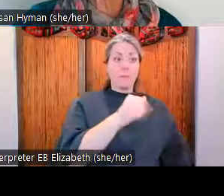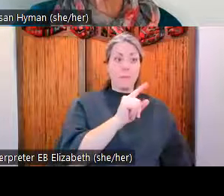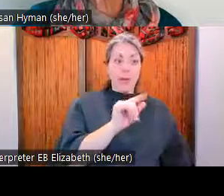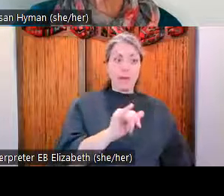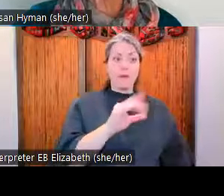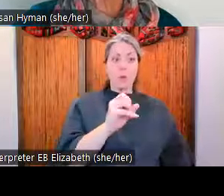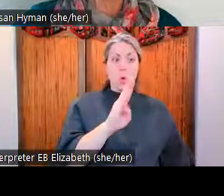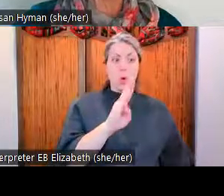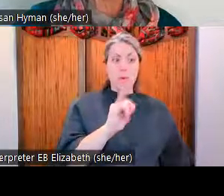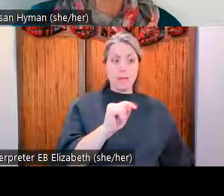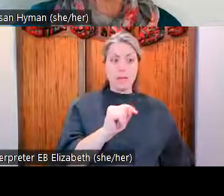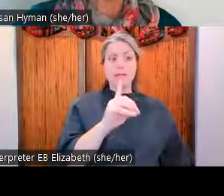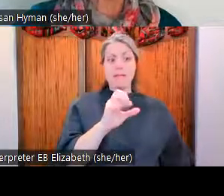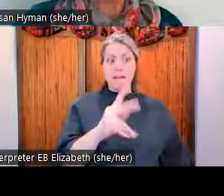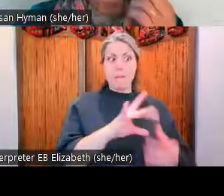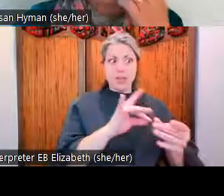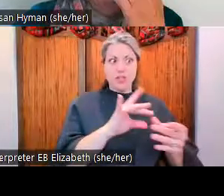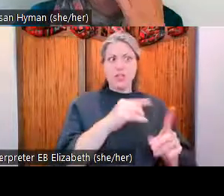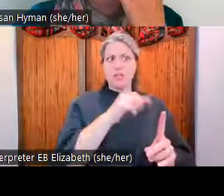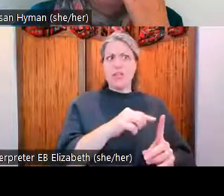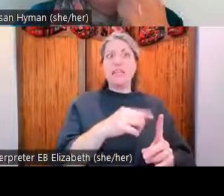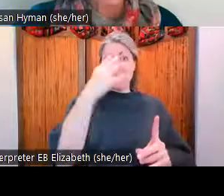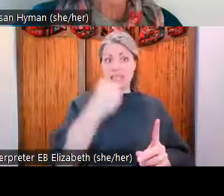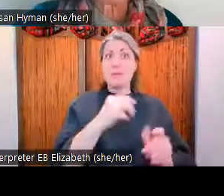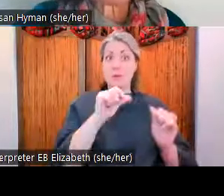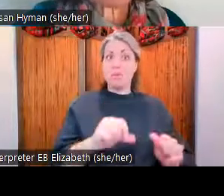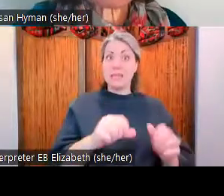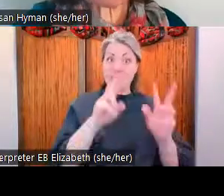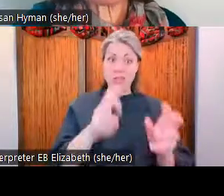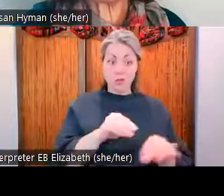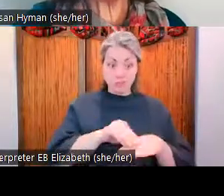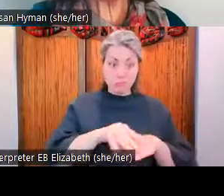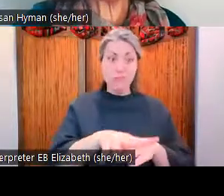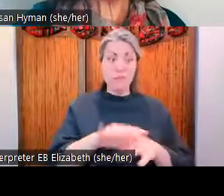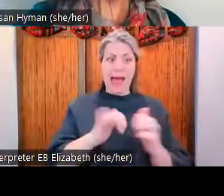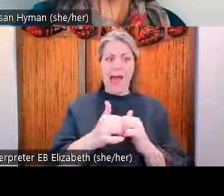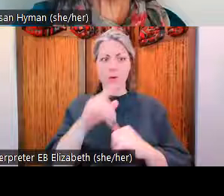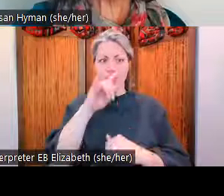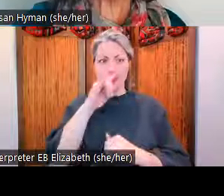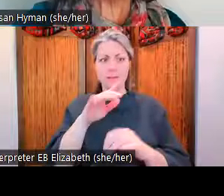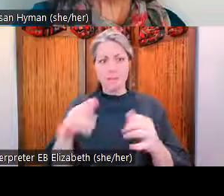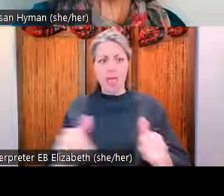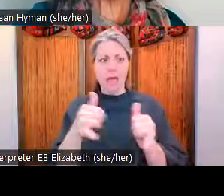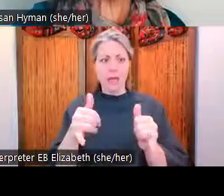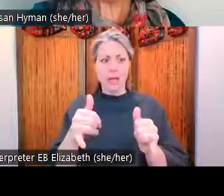the sleep may be the issue. In terms of